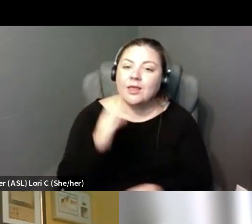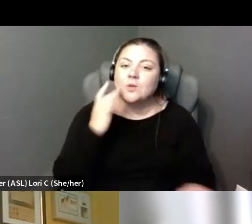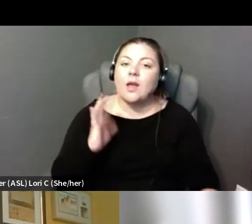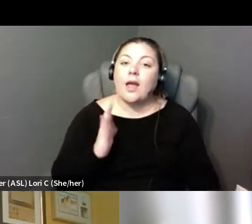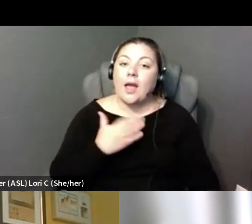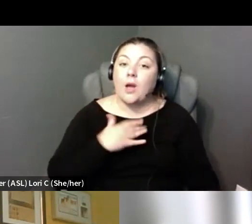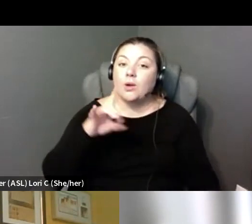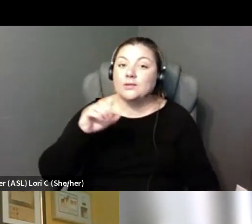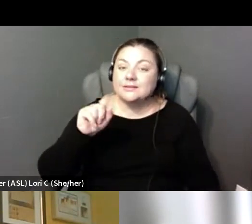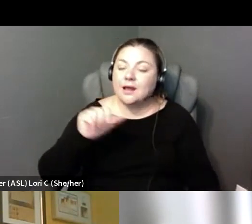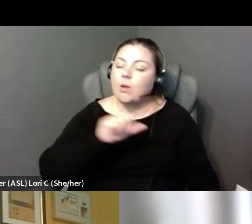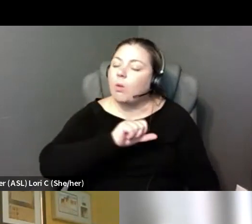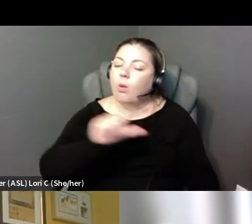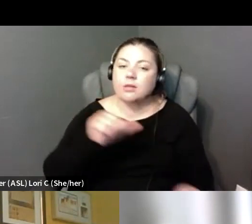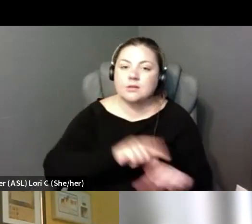are in the community instead of just